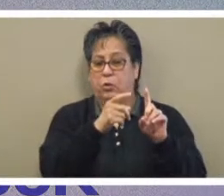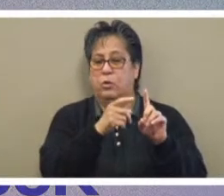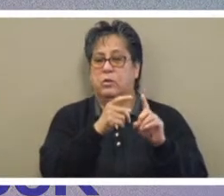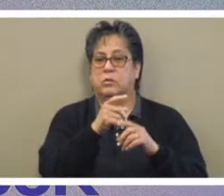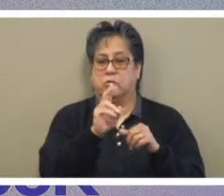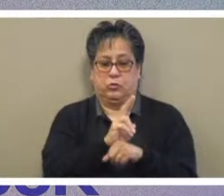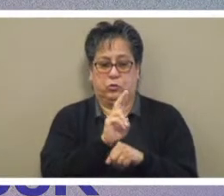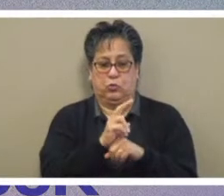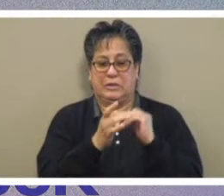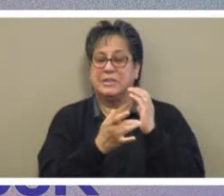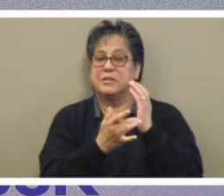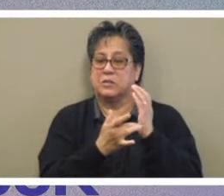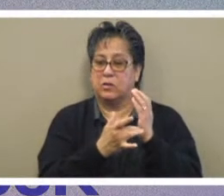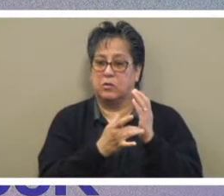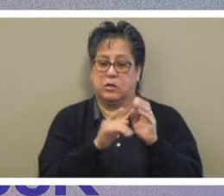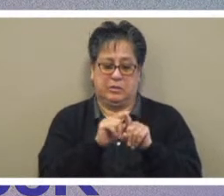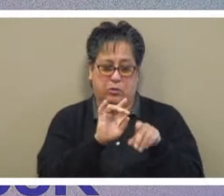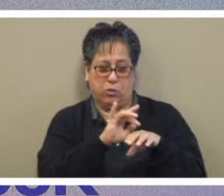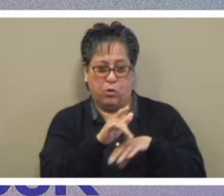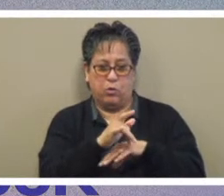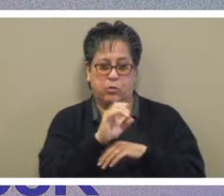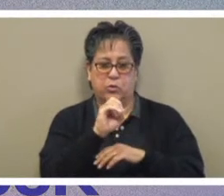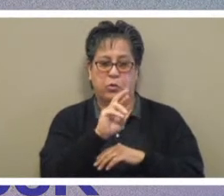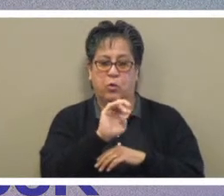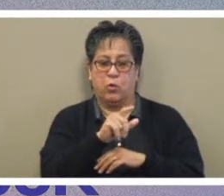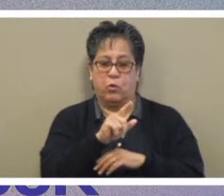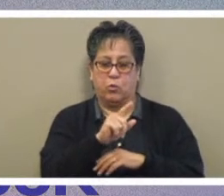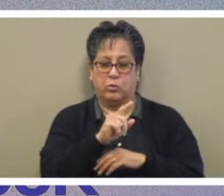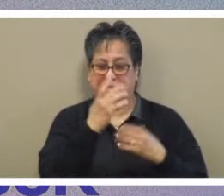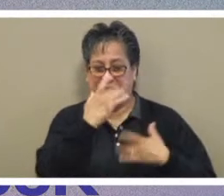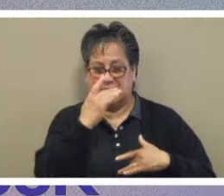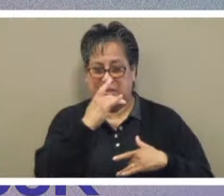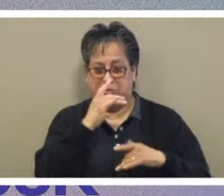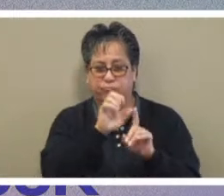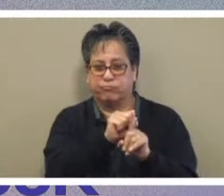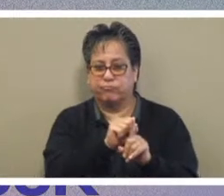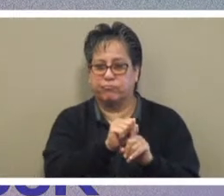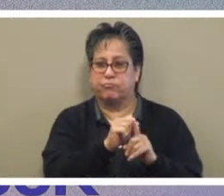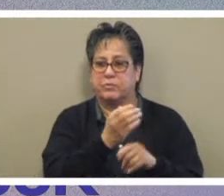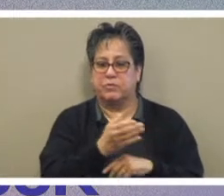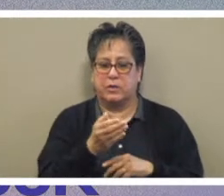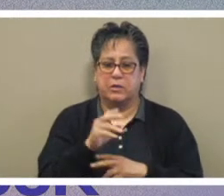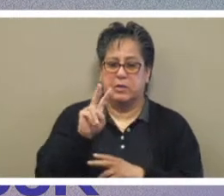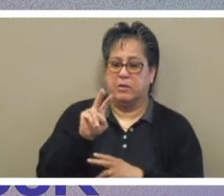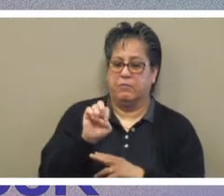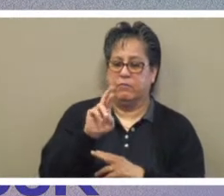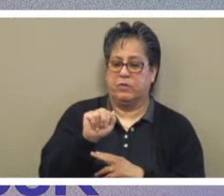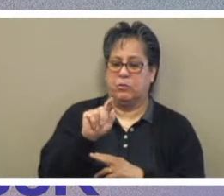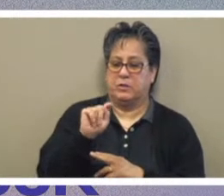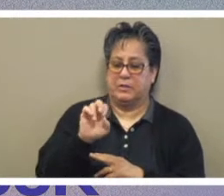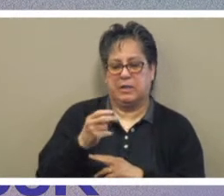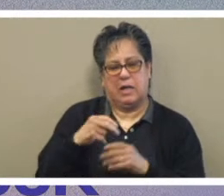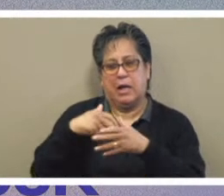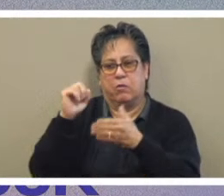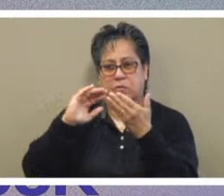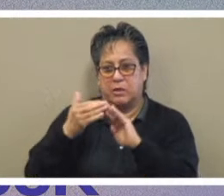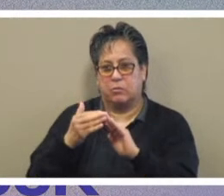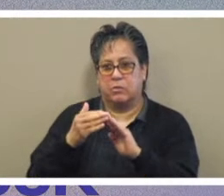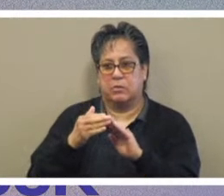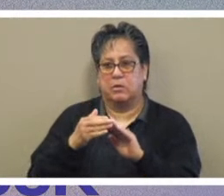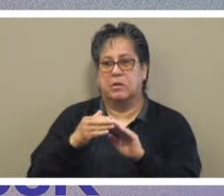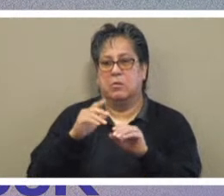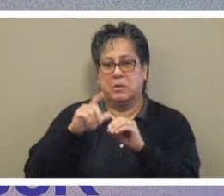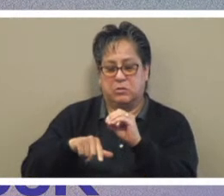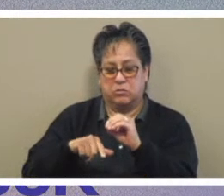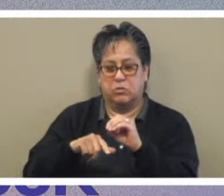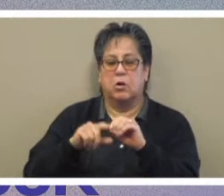to use technology as an early oral disease detecting device. And so Veritech is now out of town. They've left El Paso,